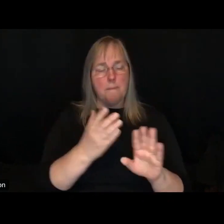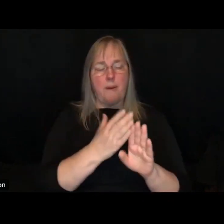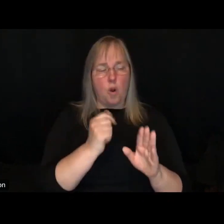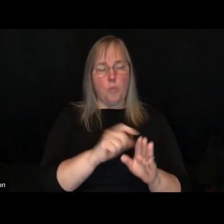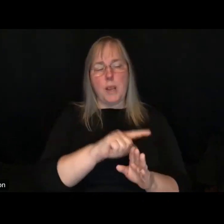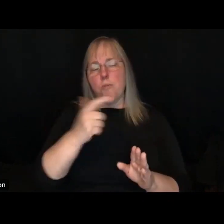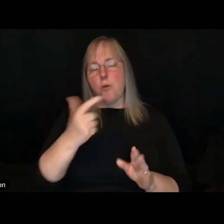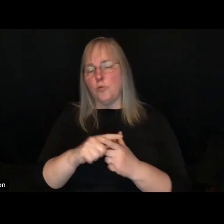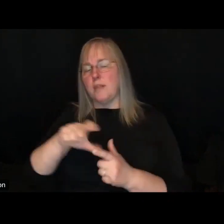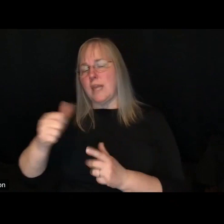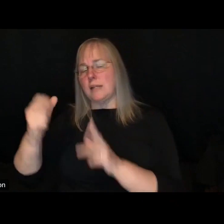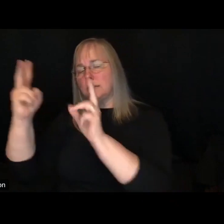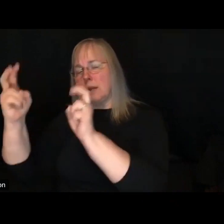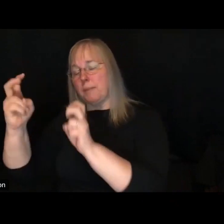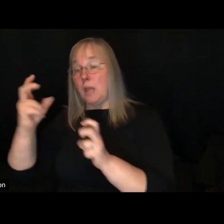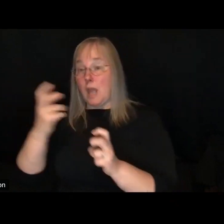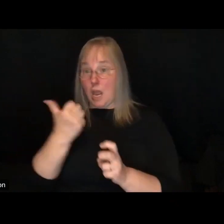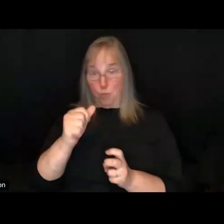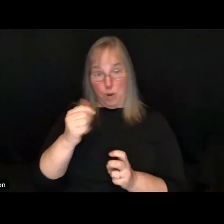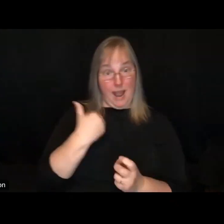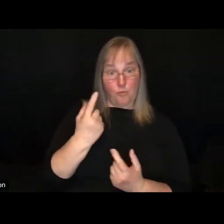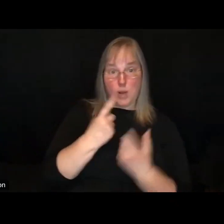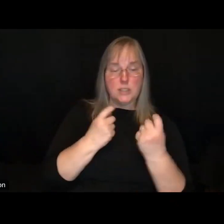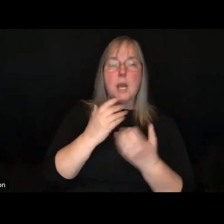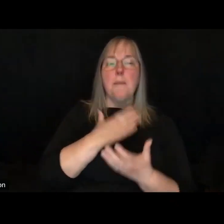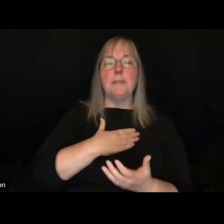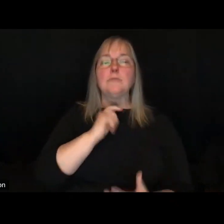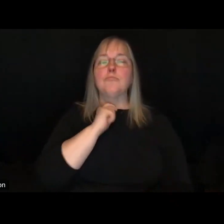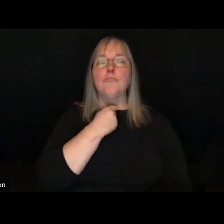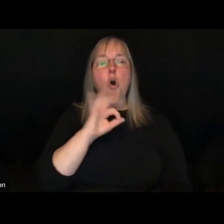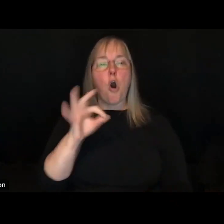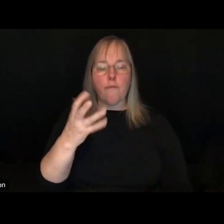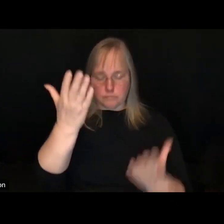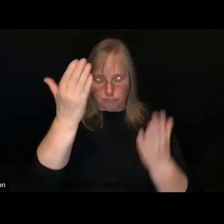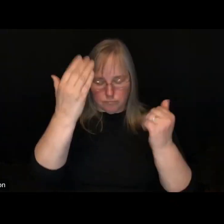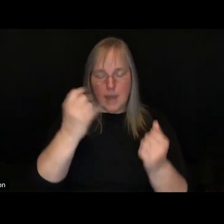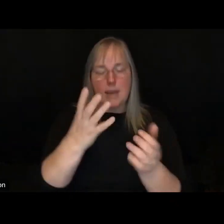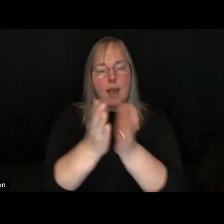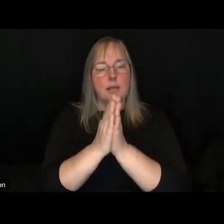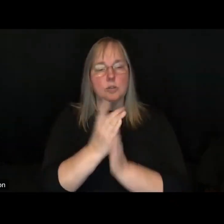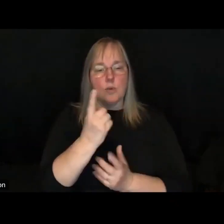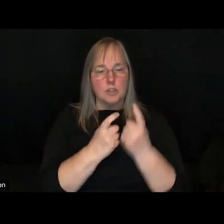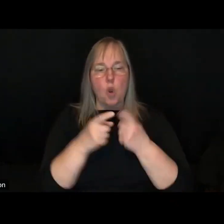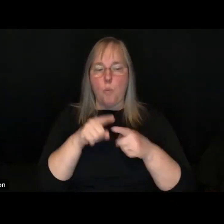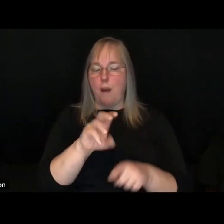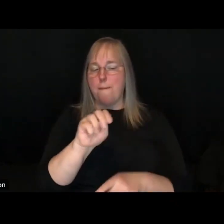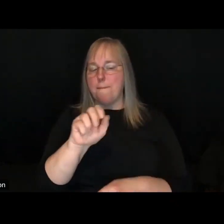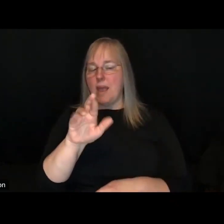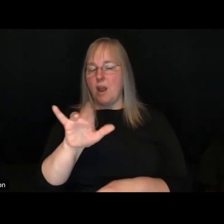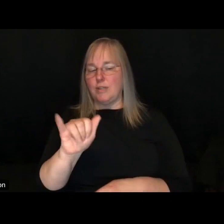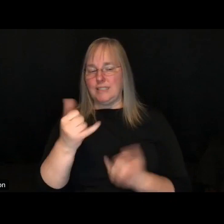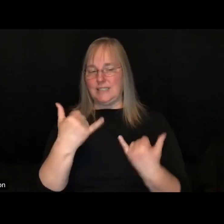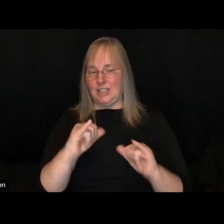next topic. That anybody have questions, please just unmute yourself and ask questions there. Well, Mary's still here.